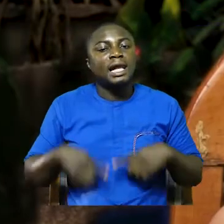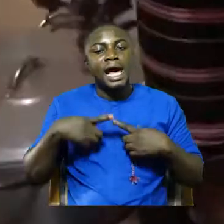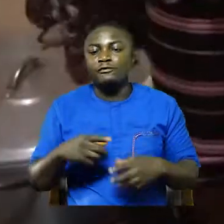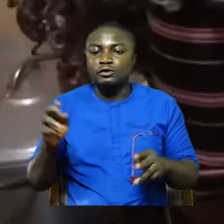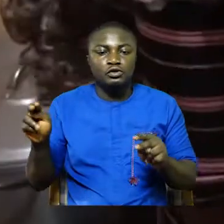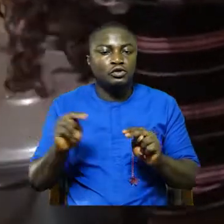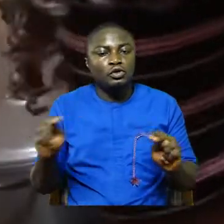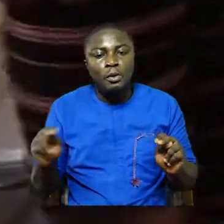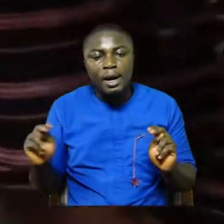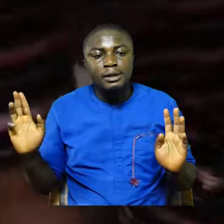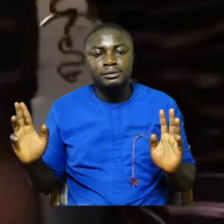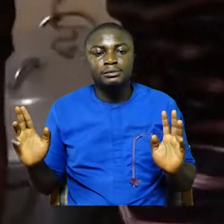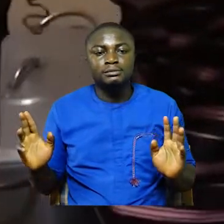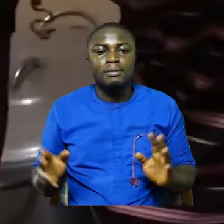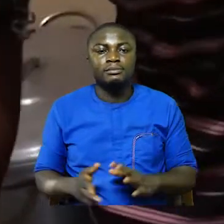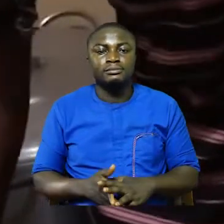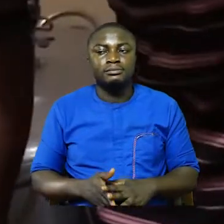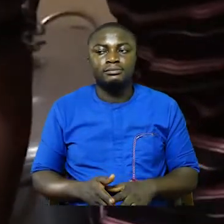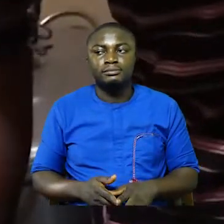normal.